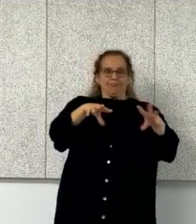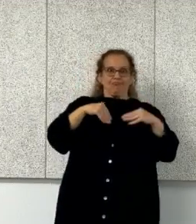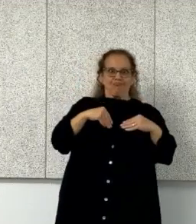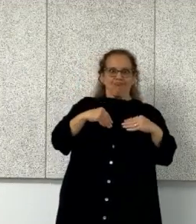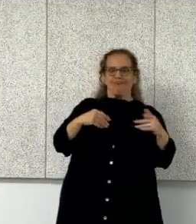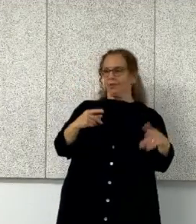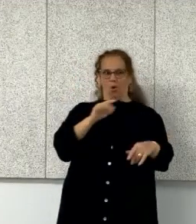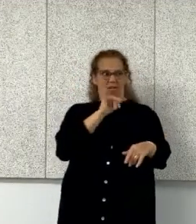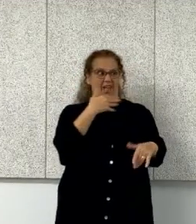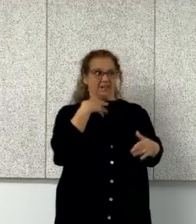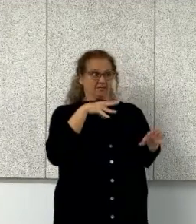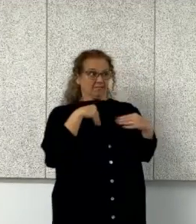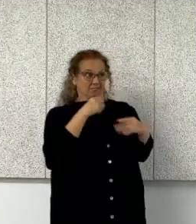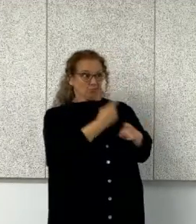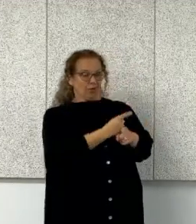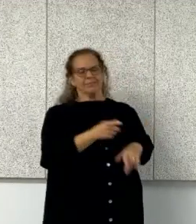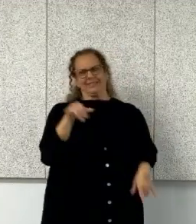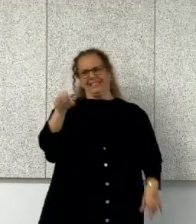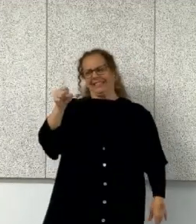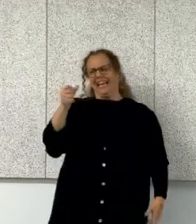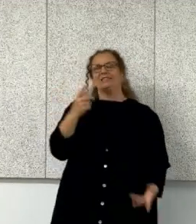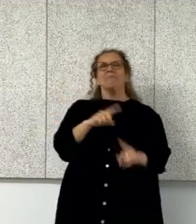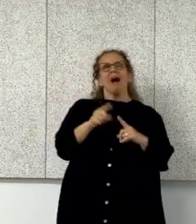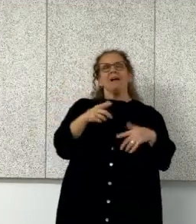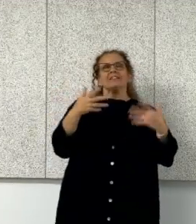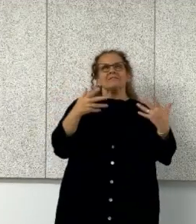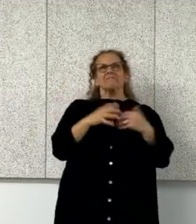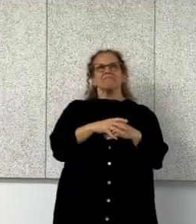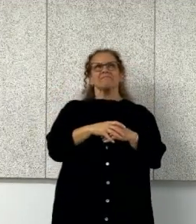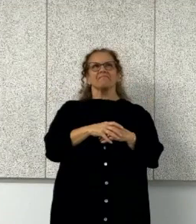will love them, thank you so much. But